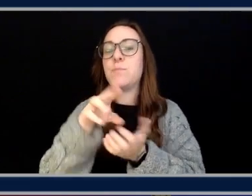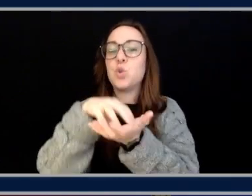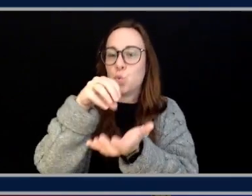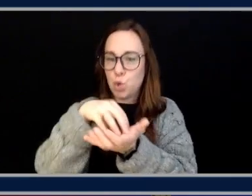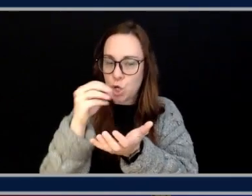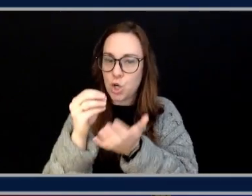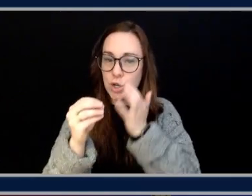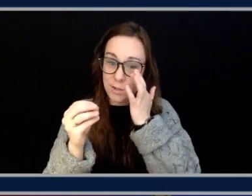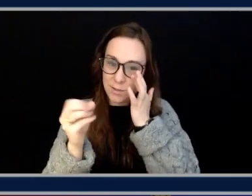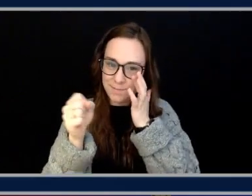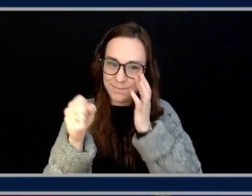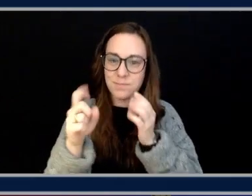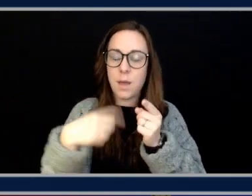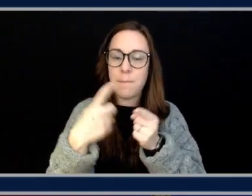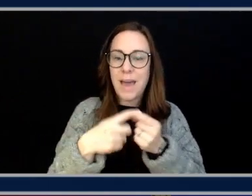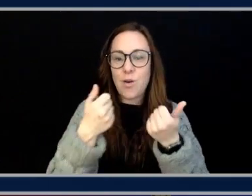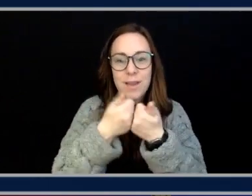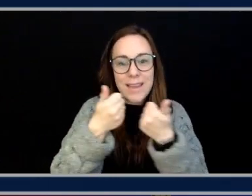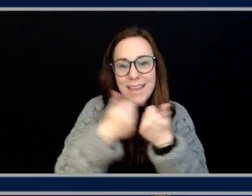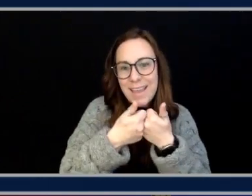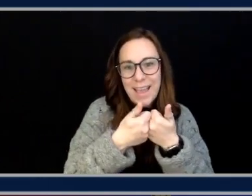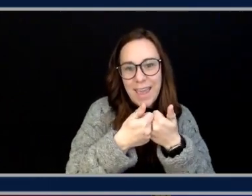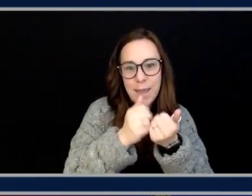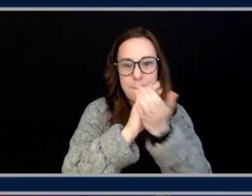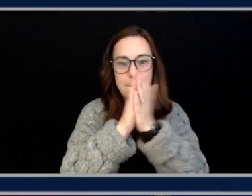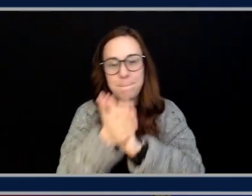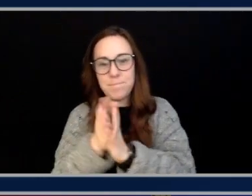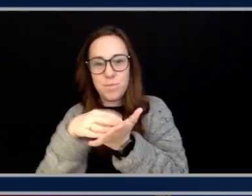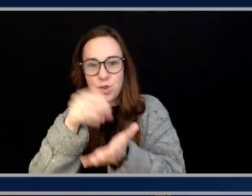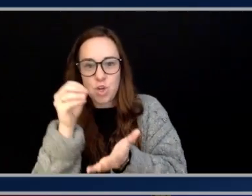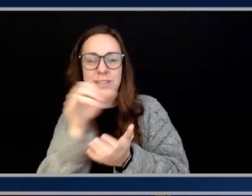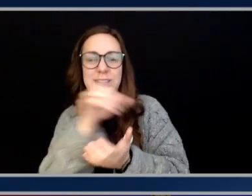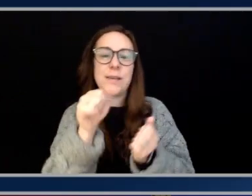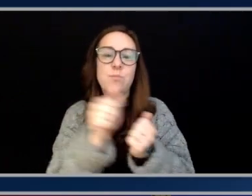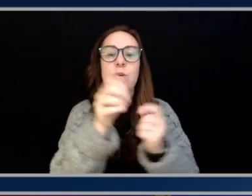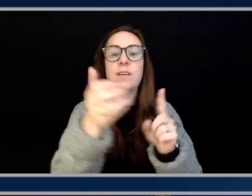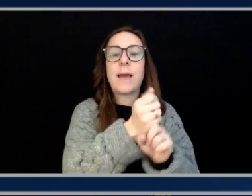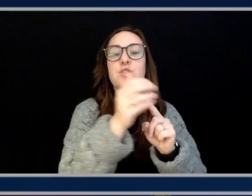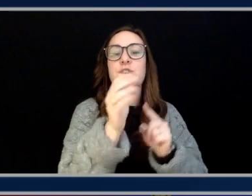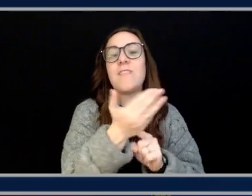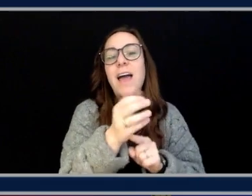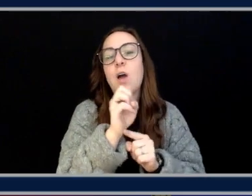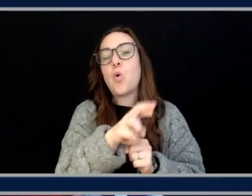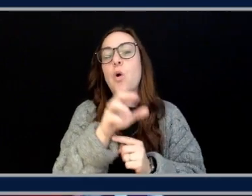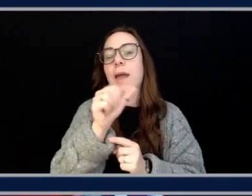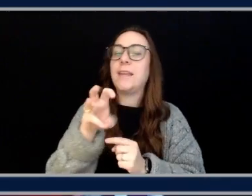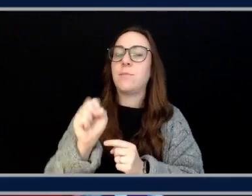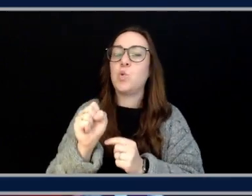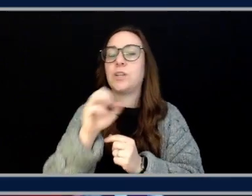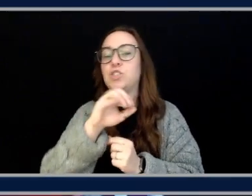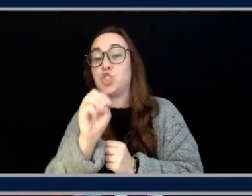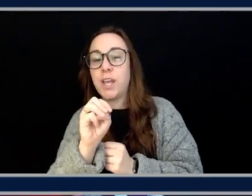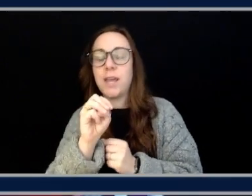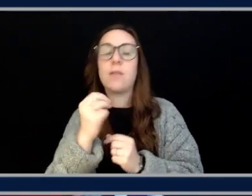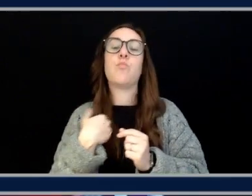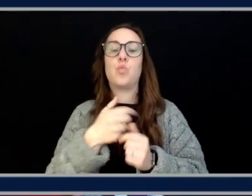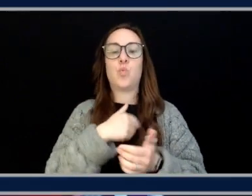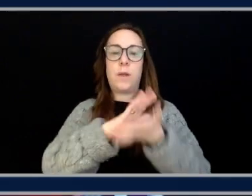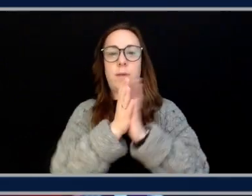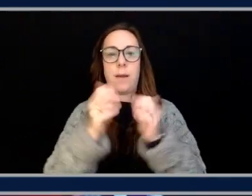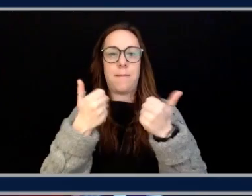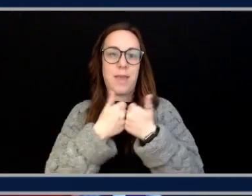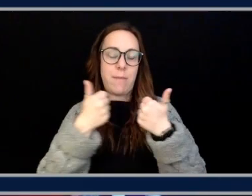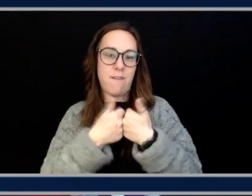like gamifying learning. Okay. Like we kind of do with Capture the Flags or like AWS Jam. We gamify it and you're still